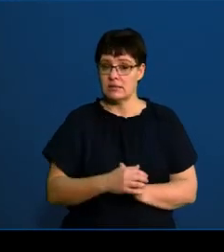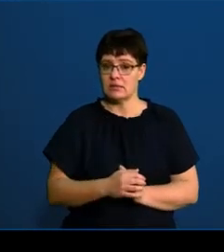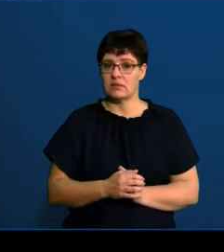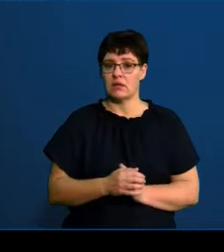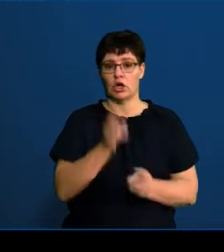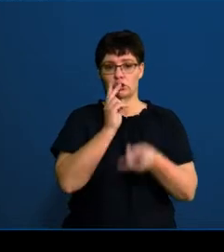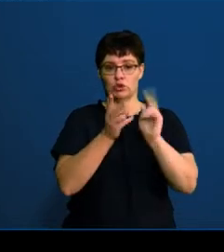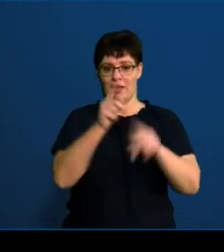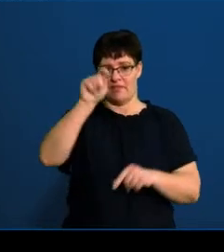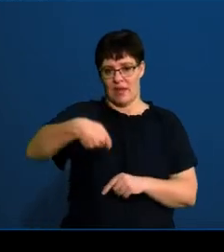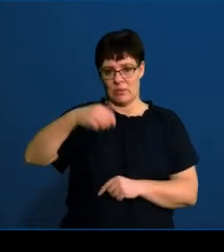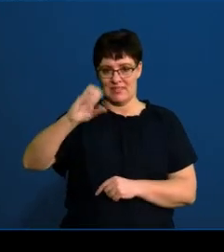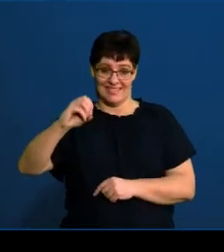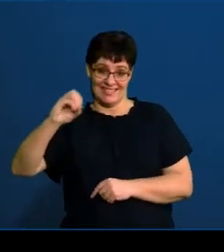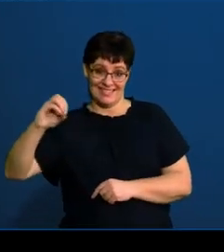12,000.